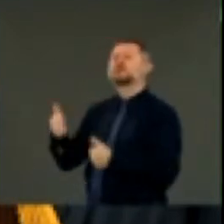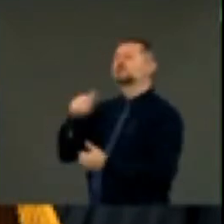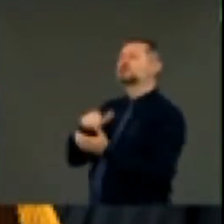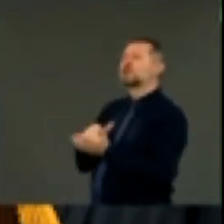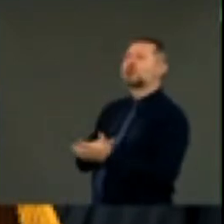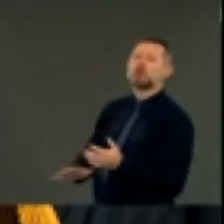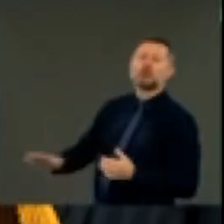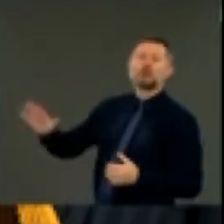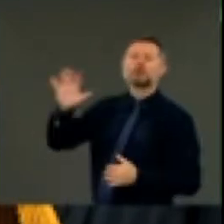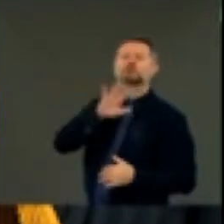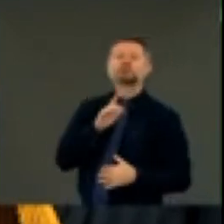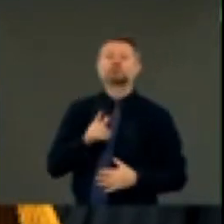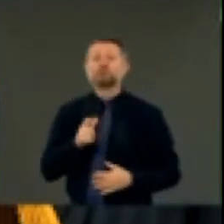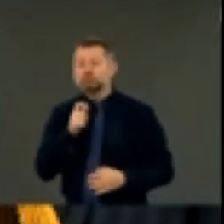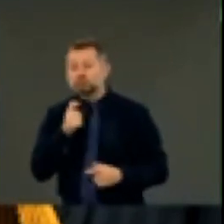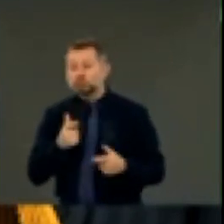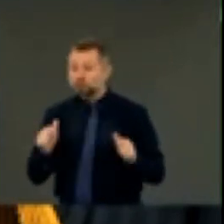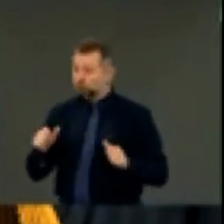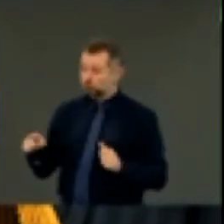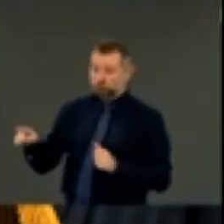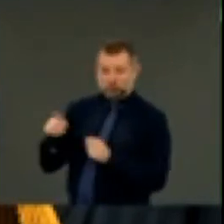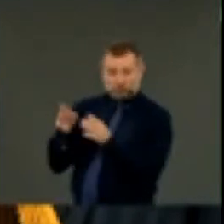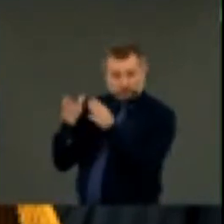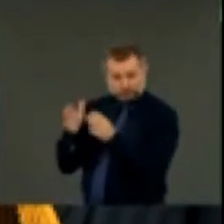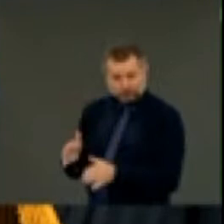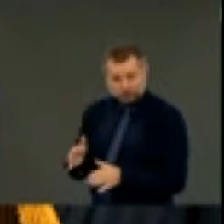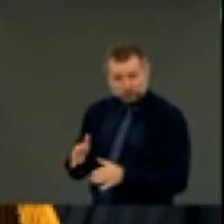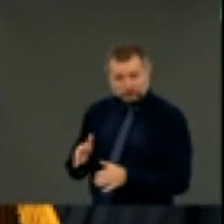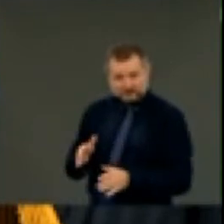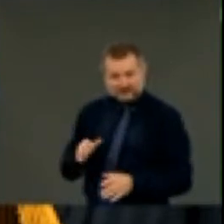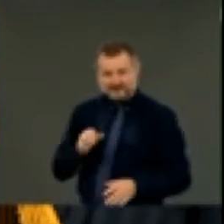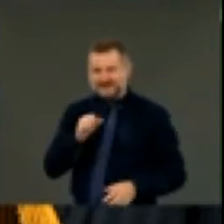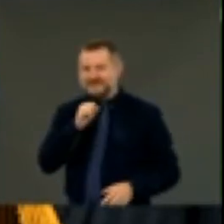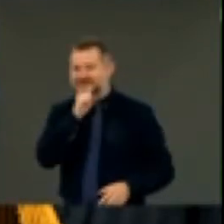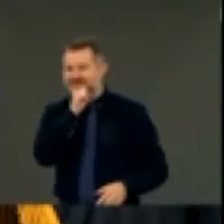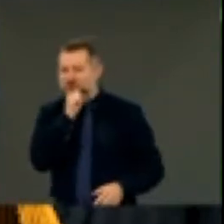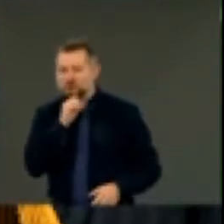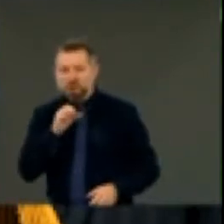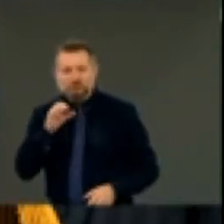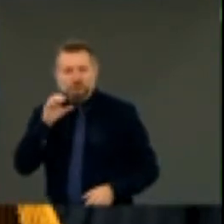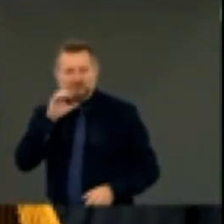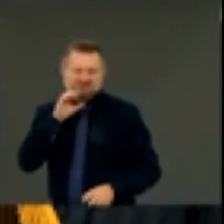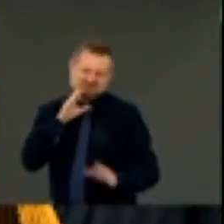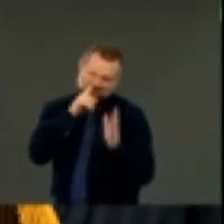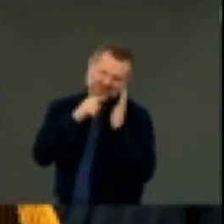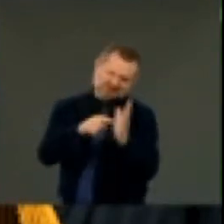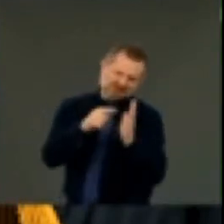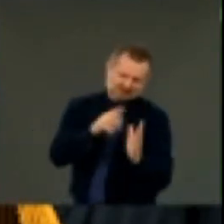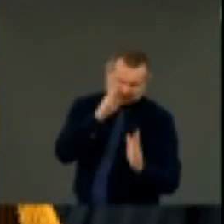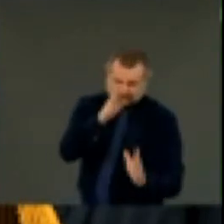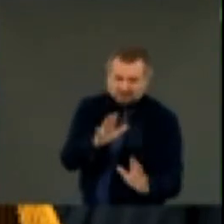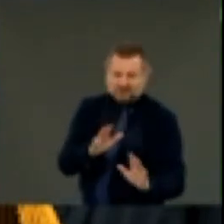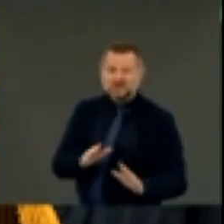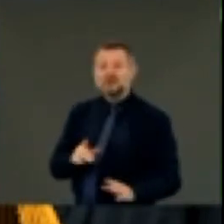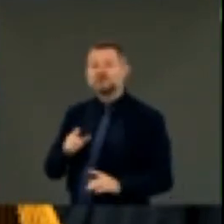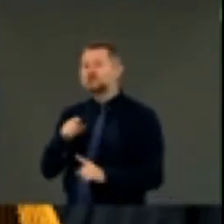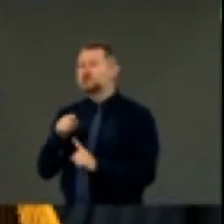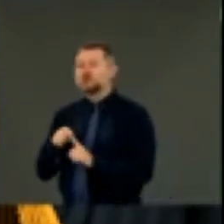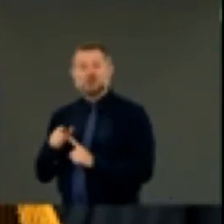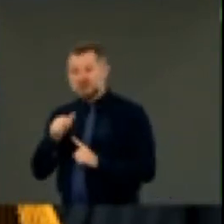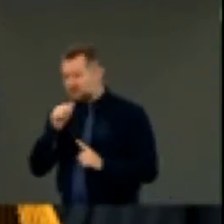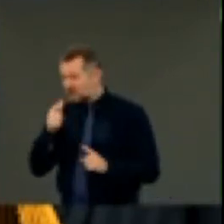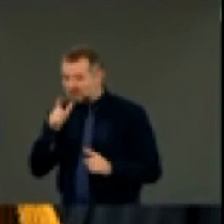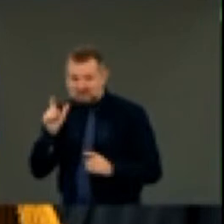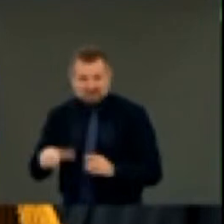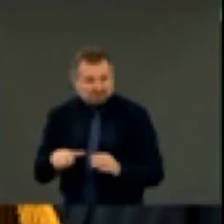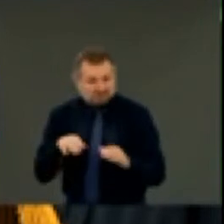when a person is no longer a senior citizen, no longer needs a hospital,